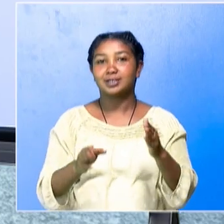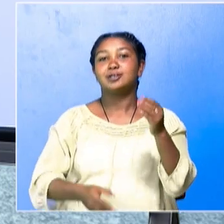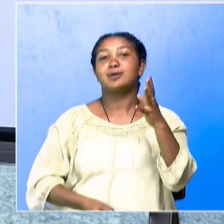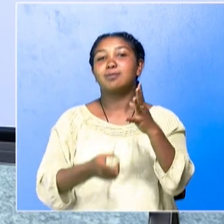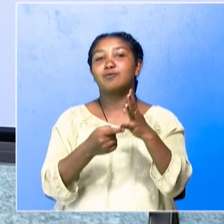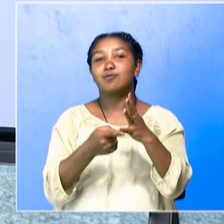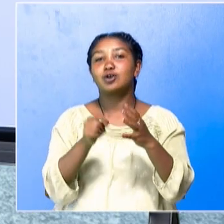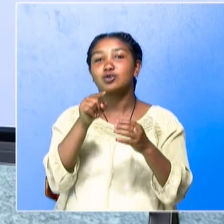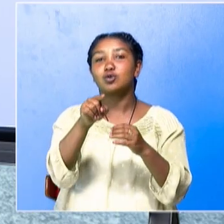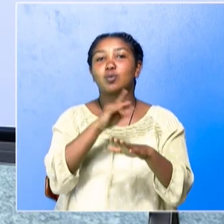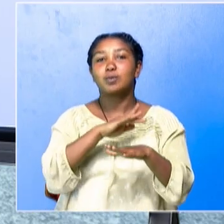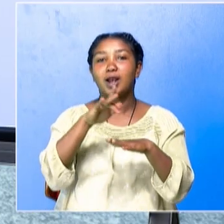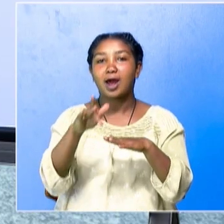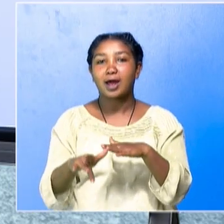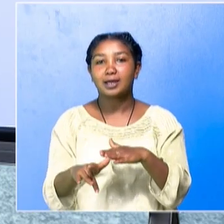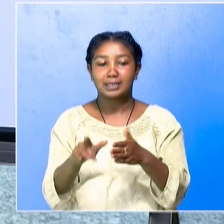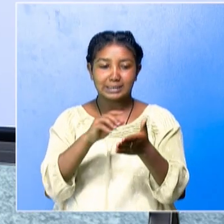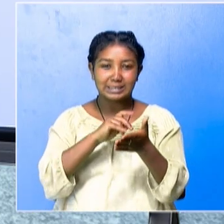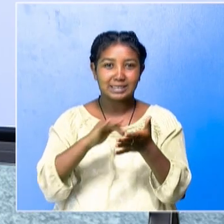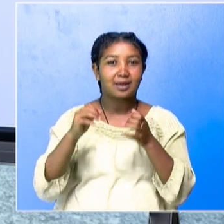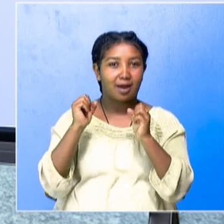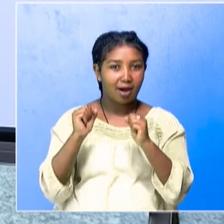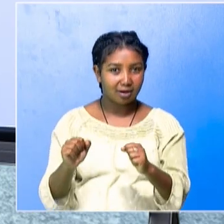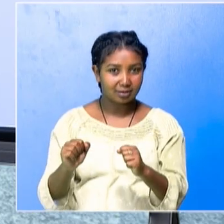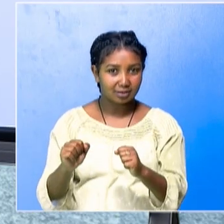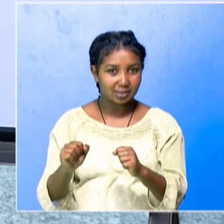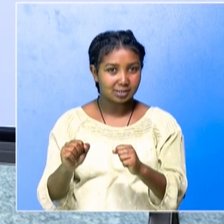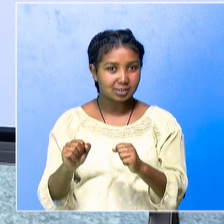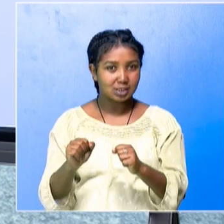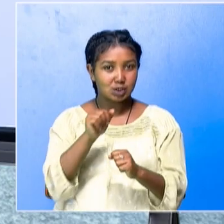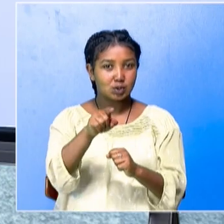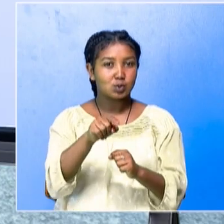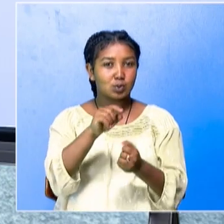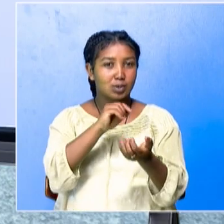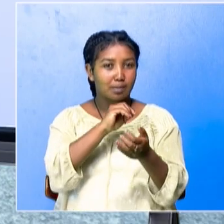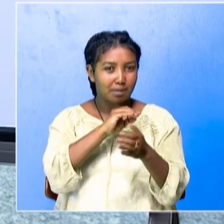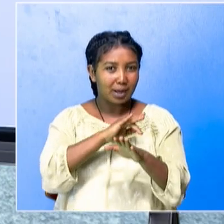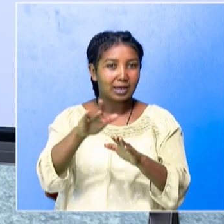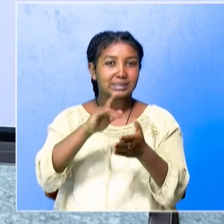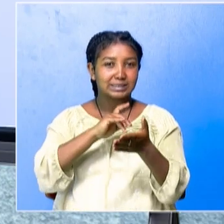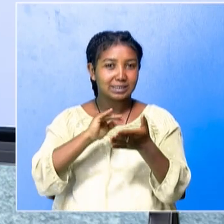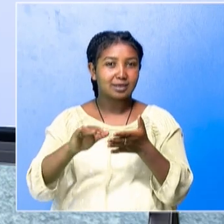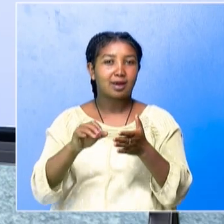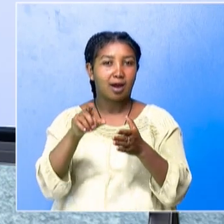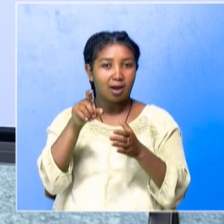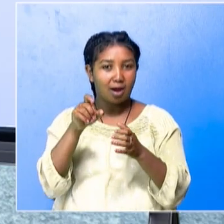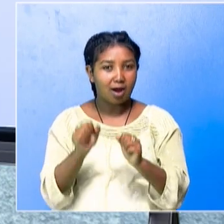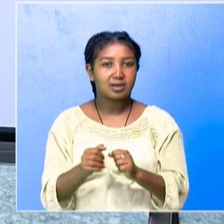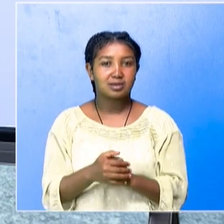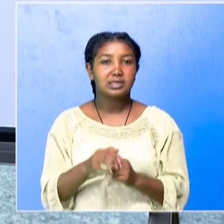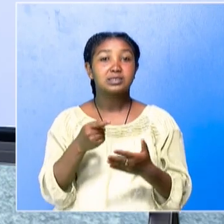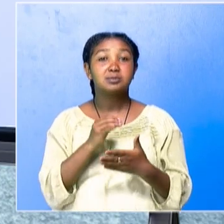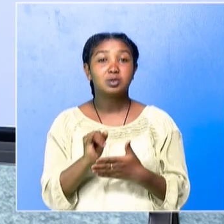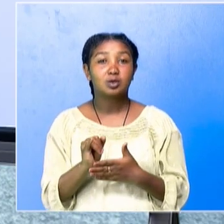4. You blank study hard. You will blank study hard.